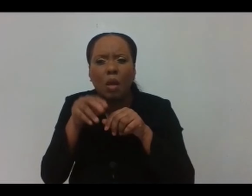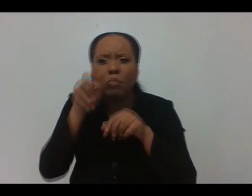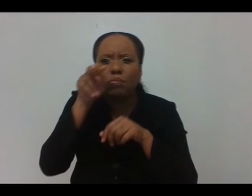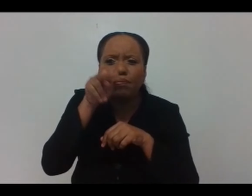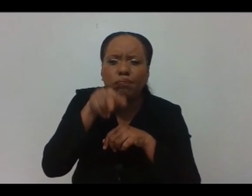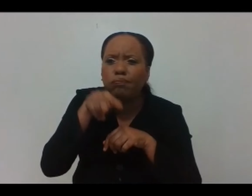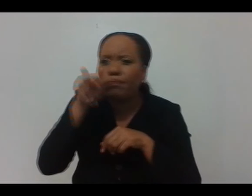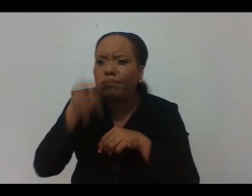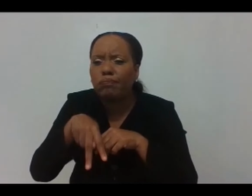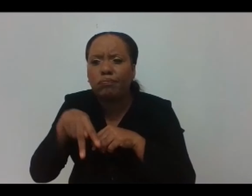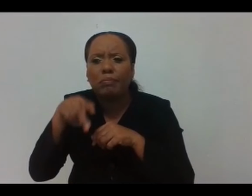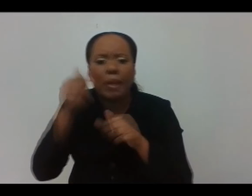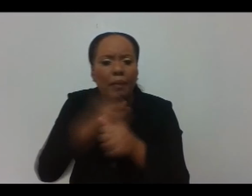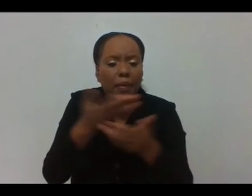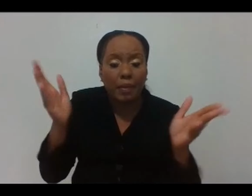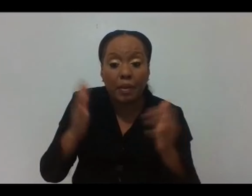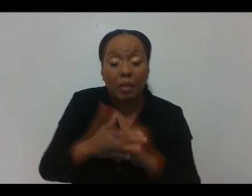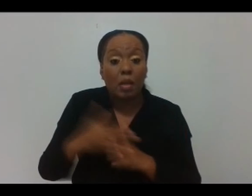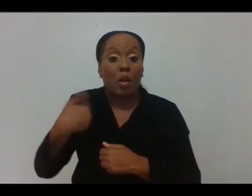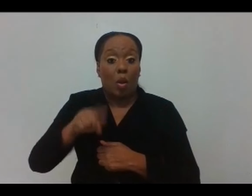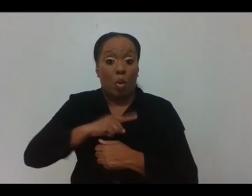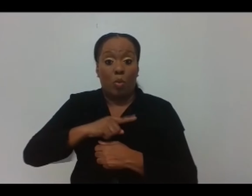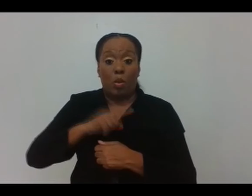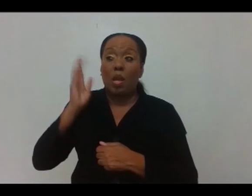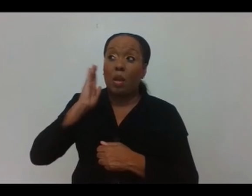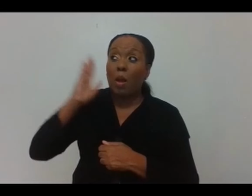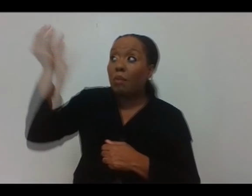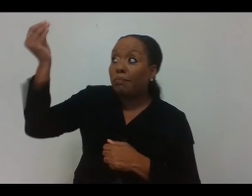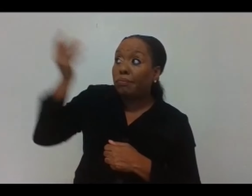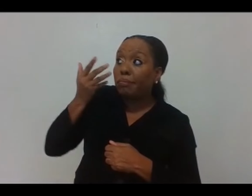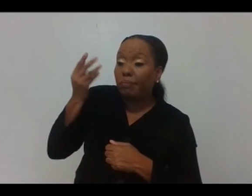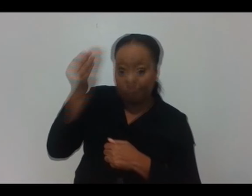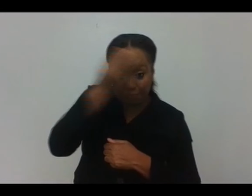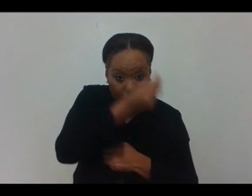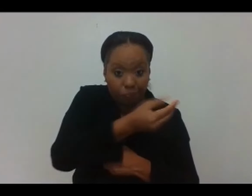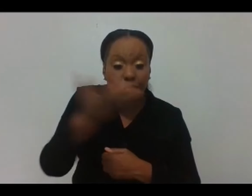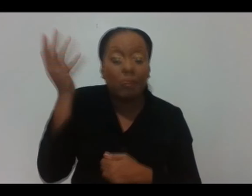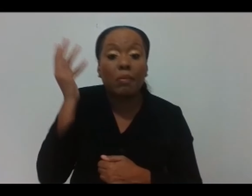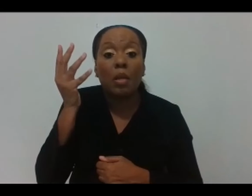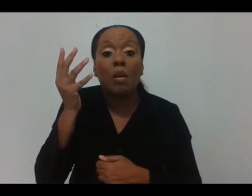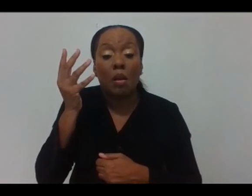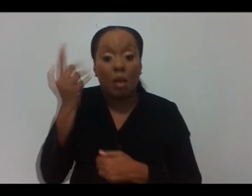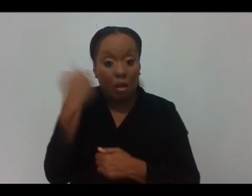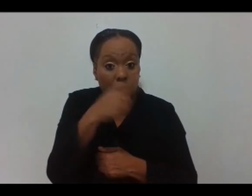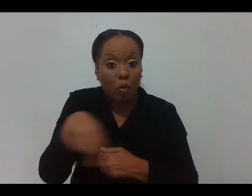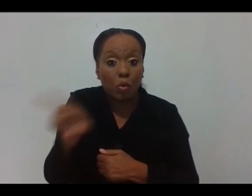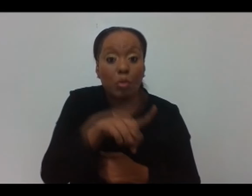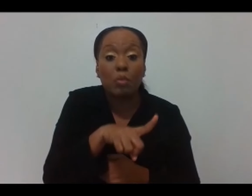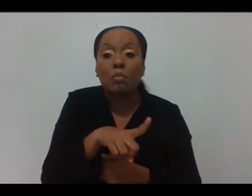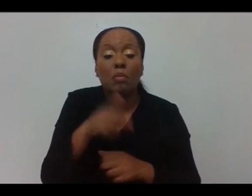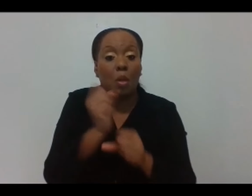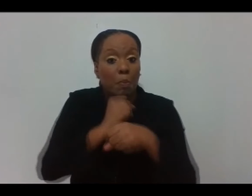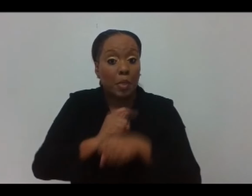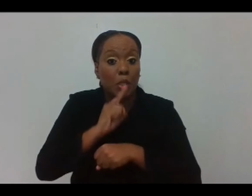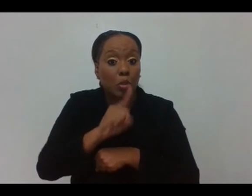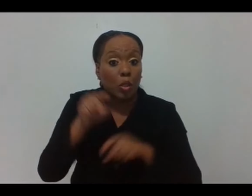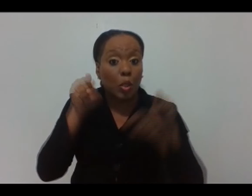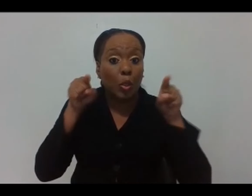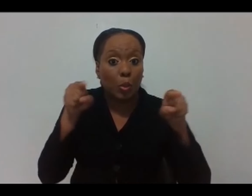yourself of what is going on. We will provide the information in as many ways as we can, through as many avenues